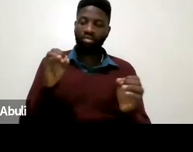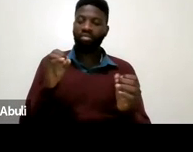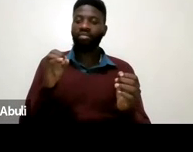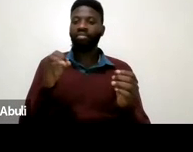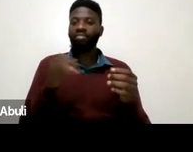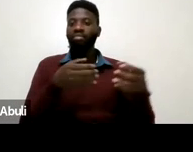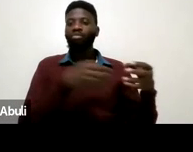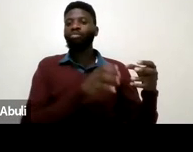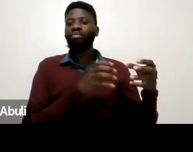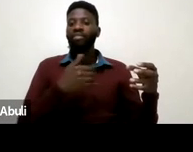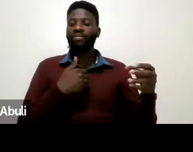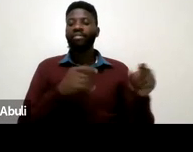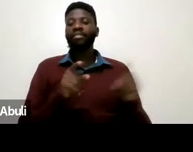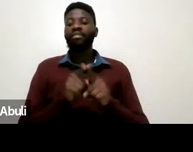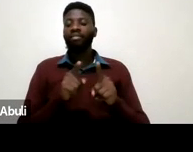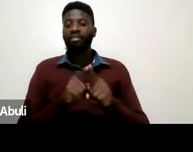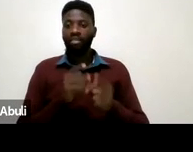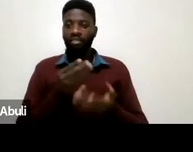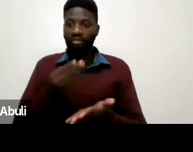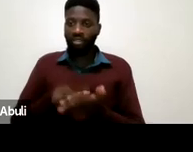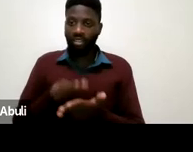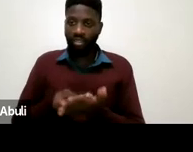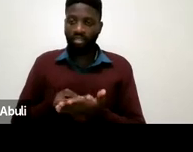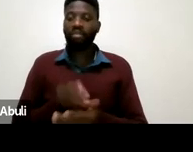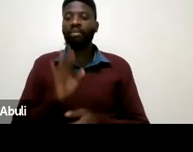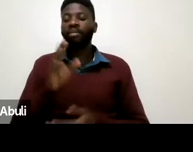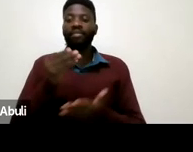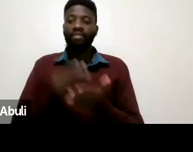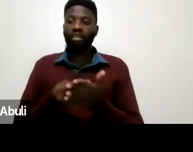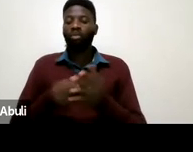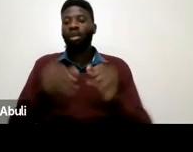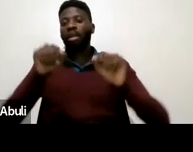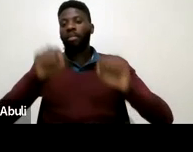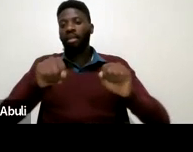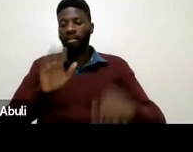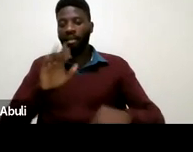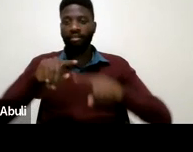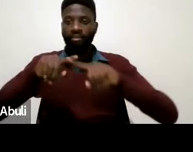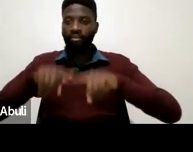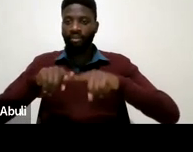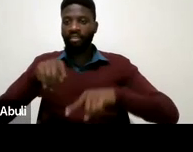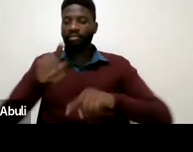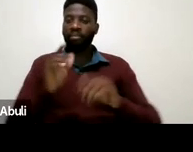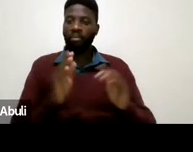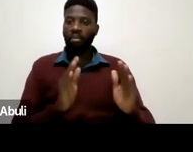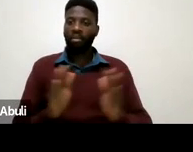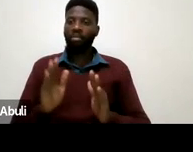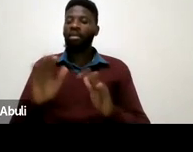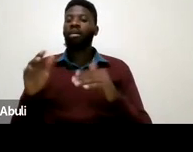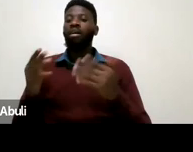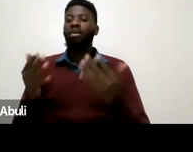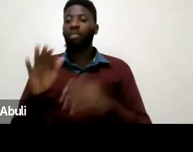The same thing with finance. Your financial muscles depends on how you plan. Your power to